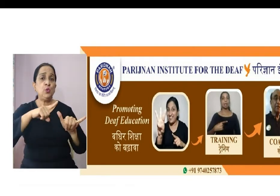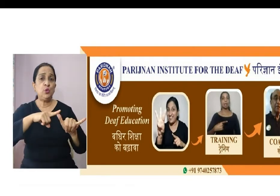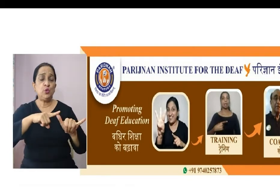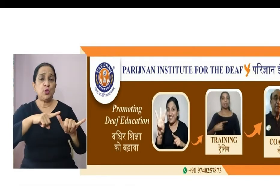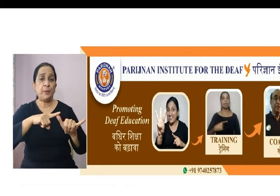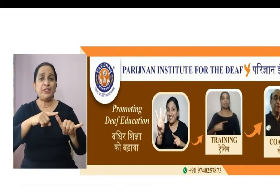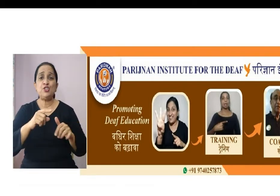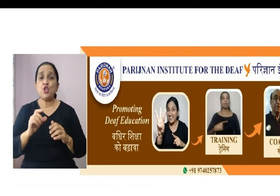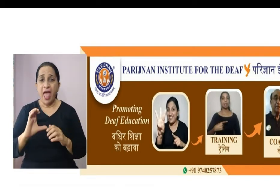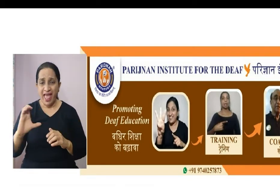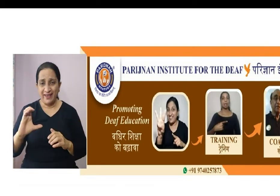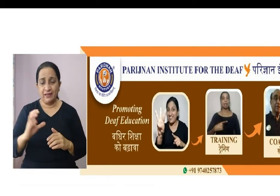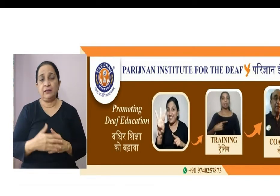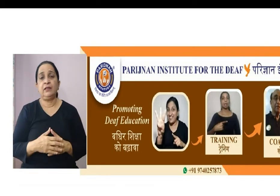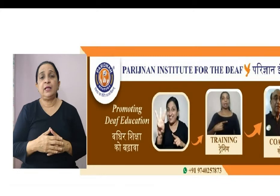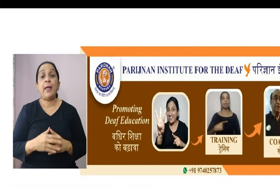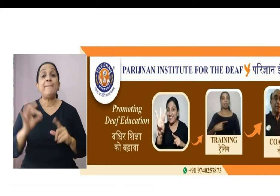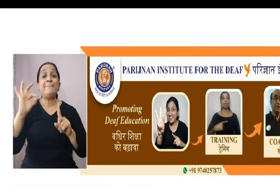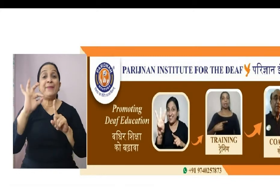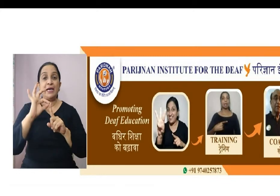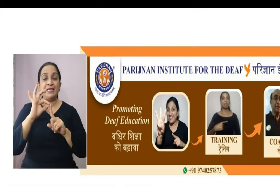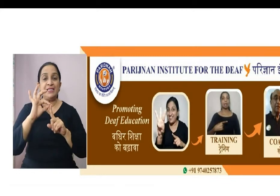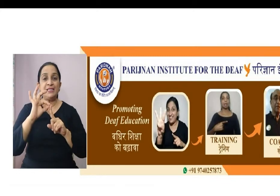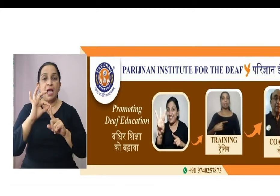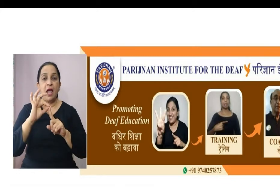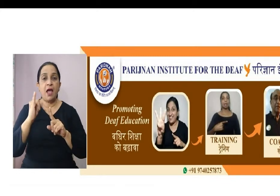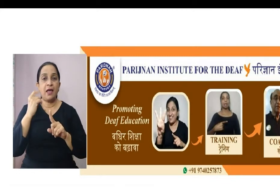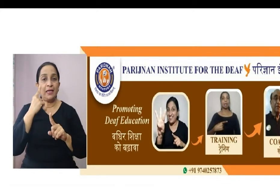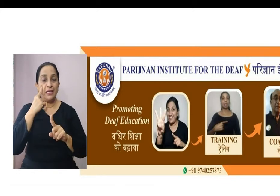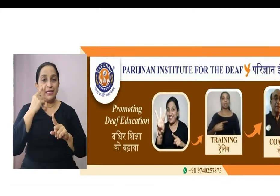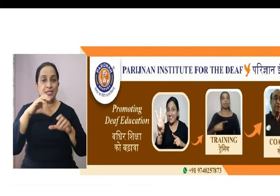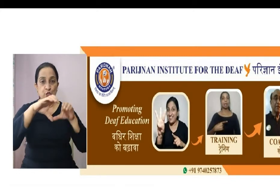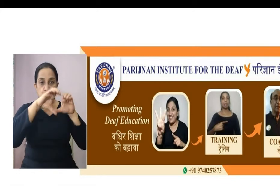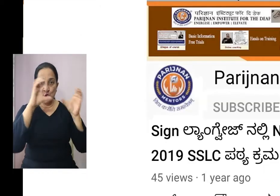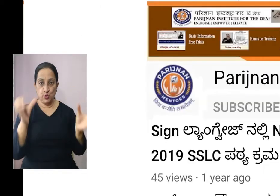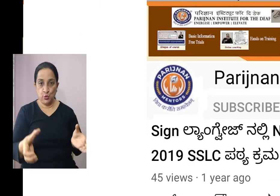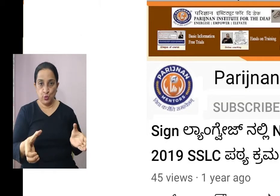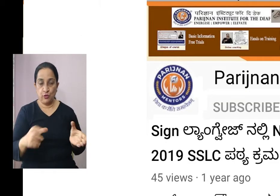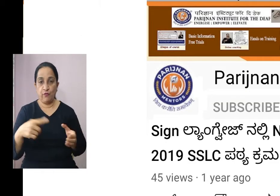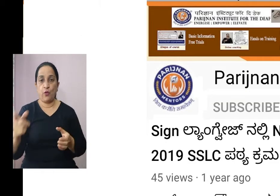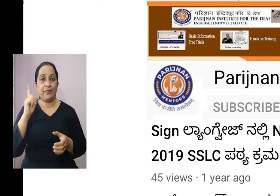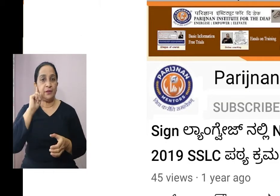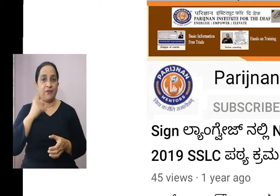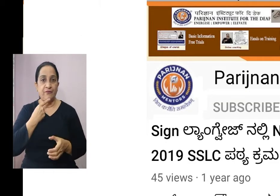channel, Parijnan Institute for the Deaf.